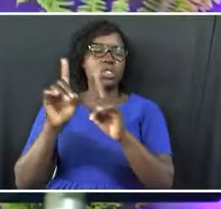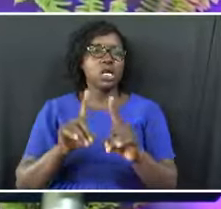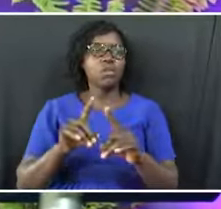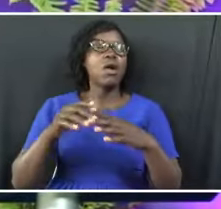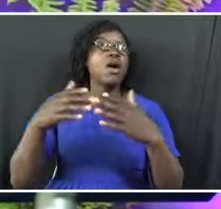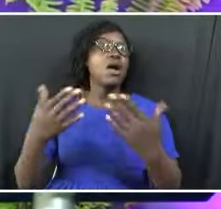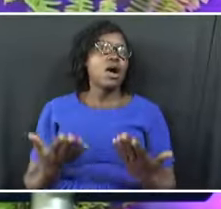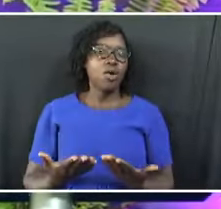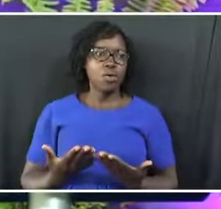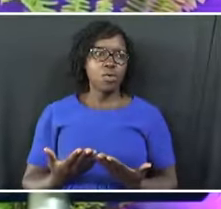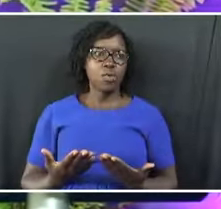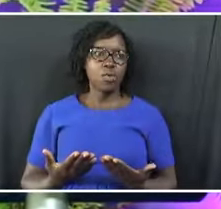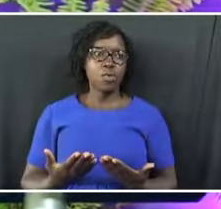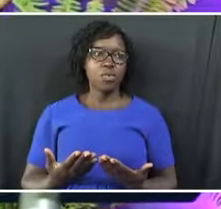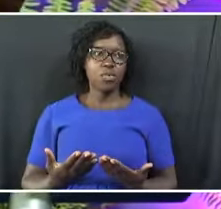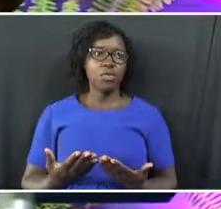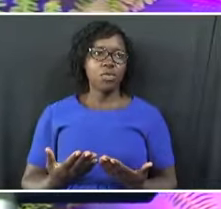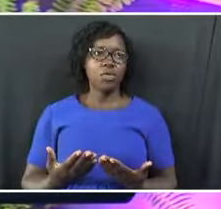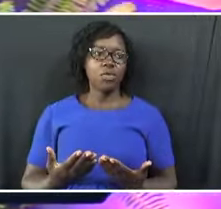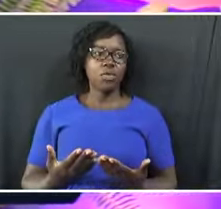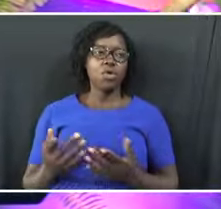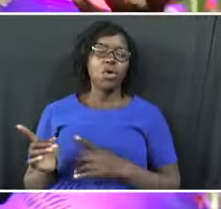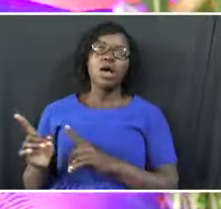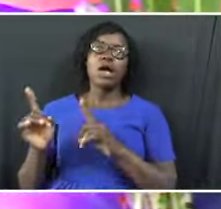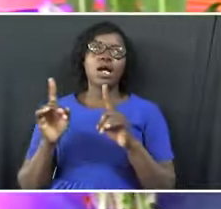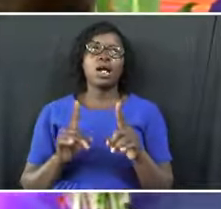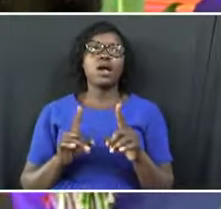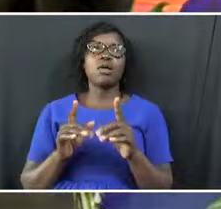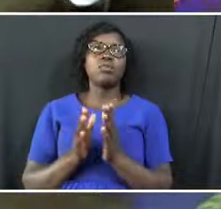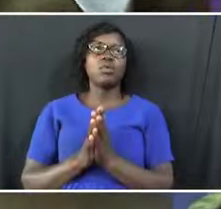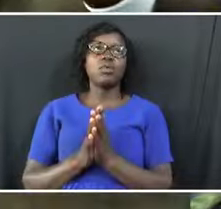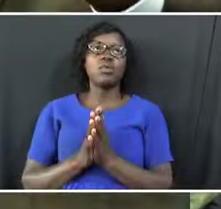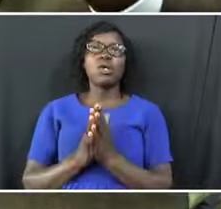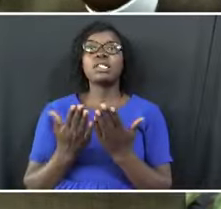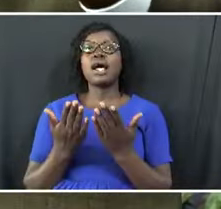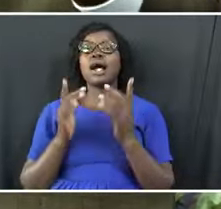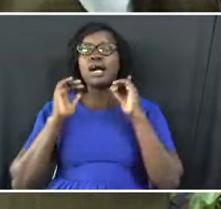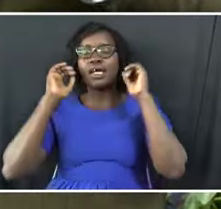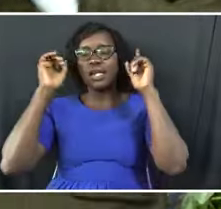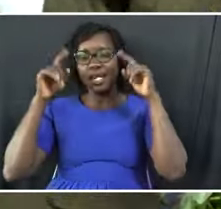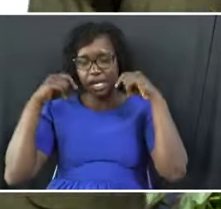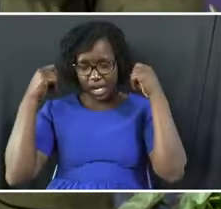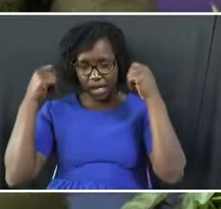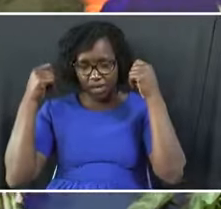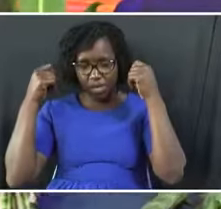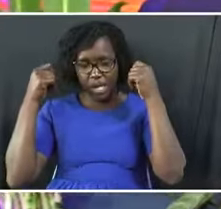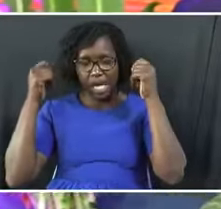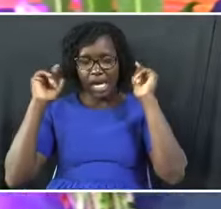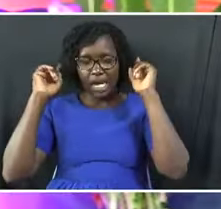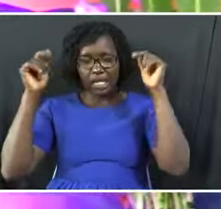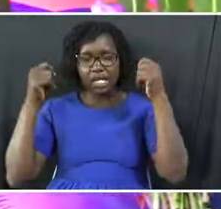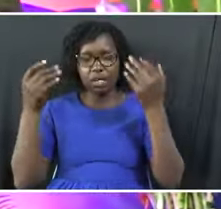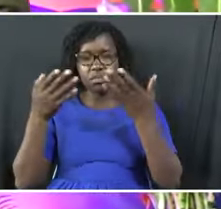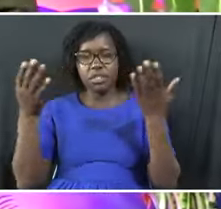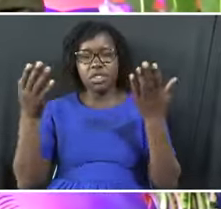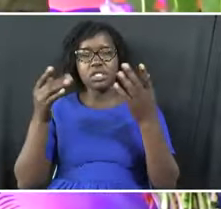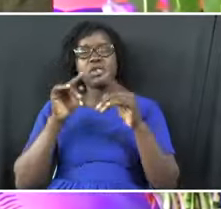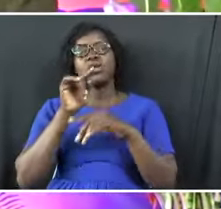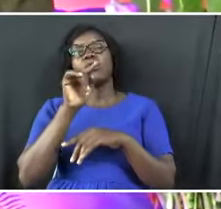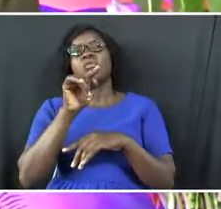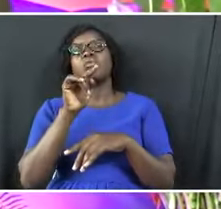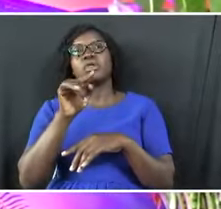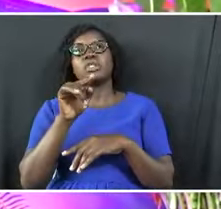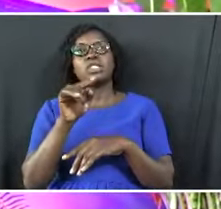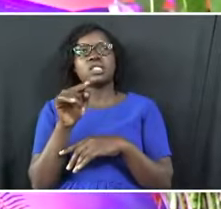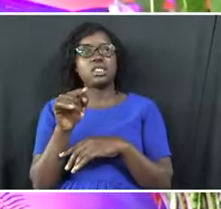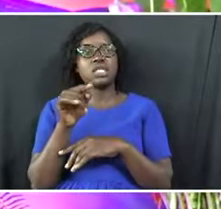How was he supposed to come? He was to come with a lamp. And this lamp was pointing,